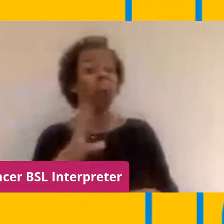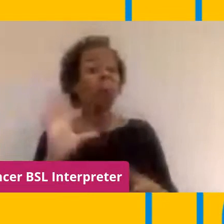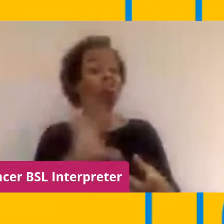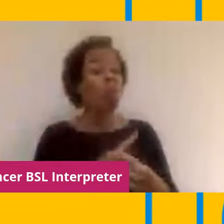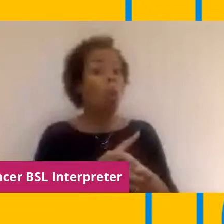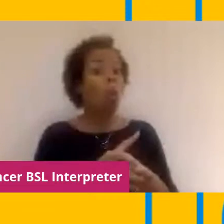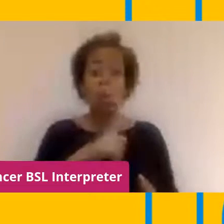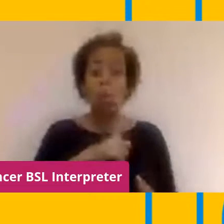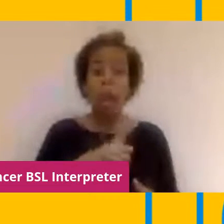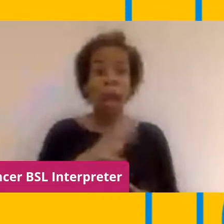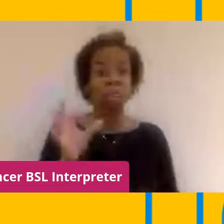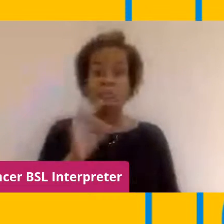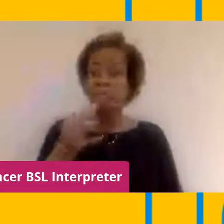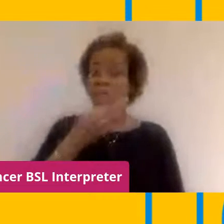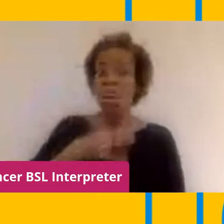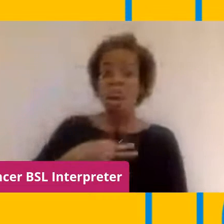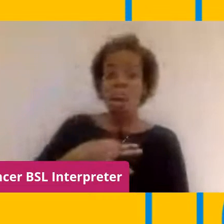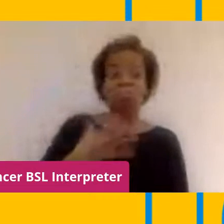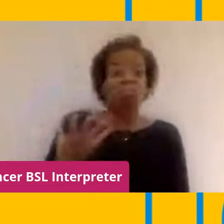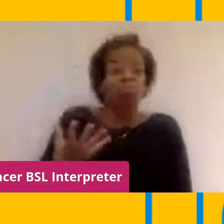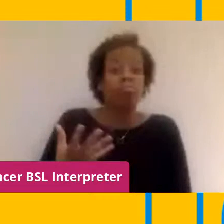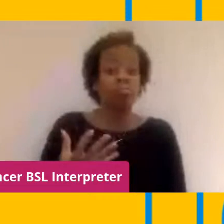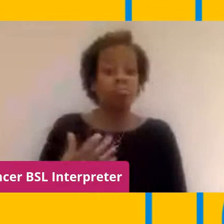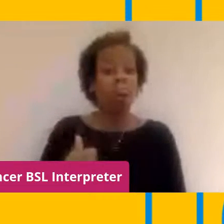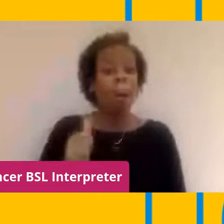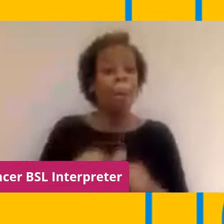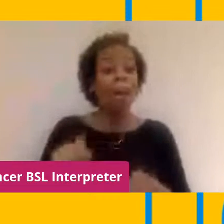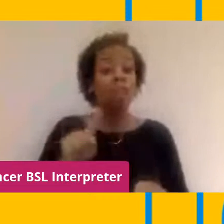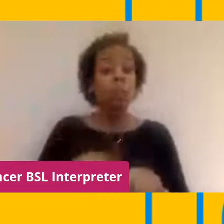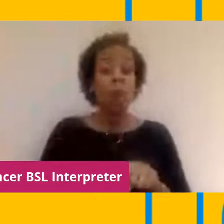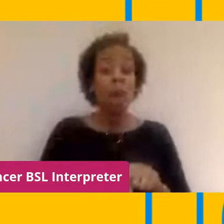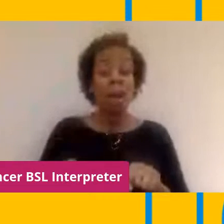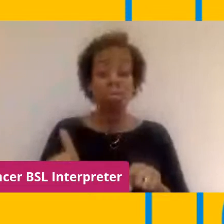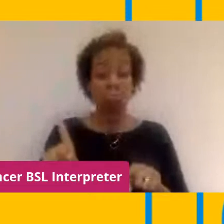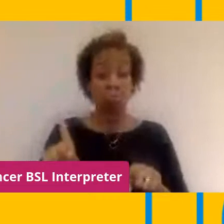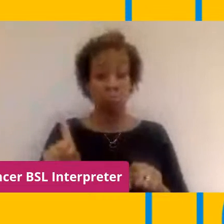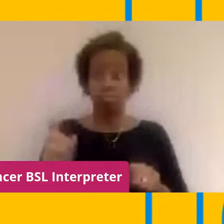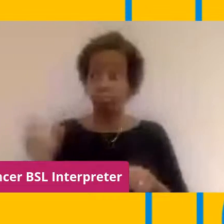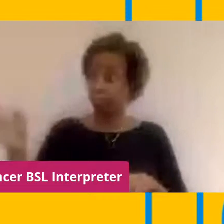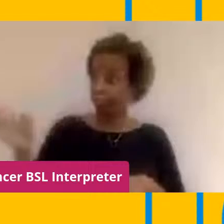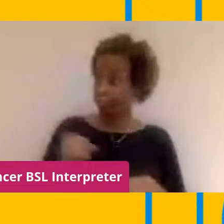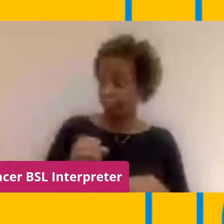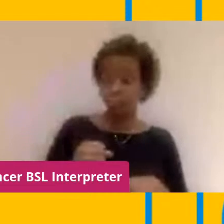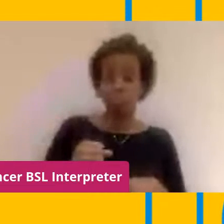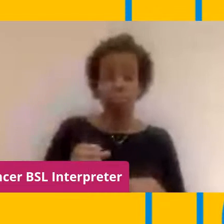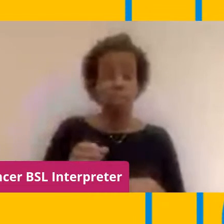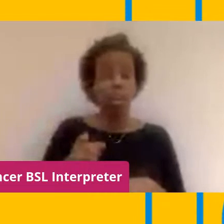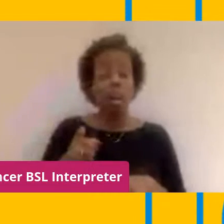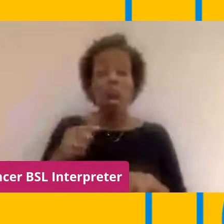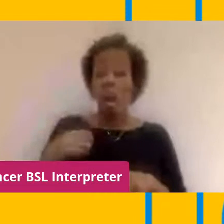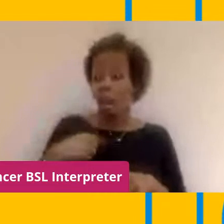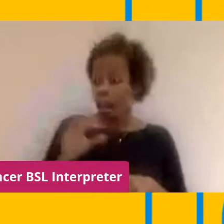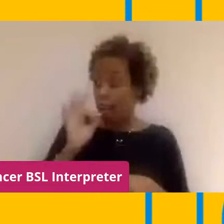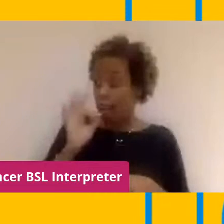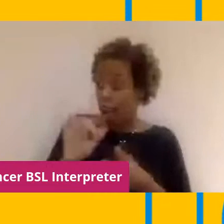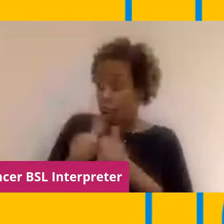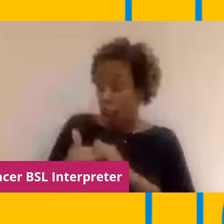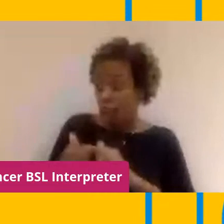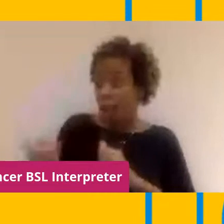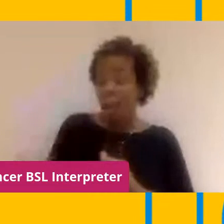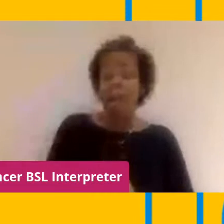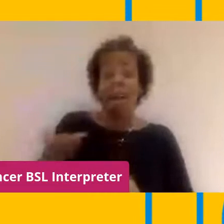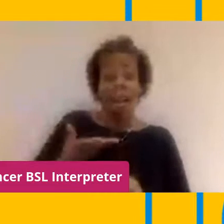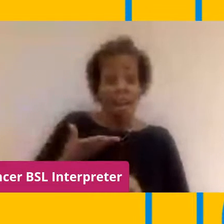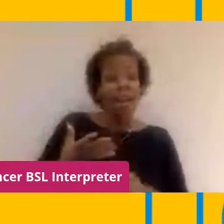them. And the best means of recruiting staff is like-for-like recruitment. So if you ask your colleagues, you'll recruit more people than if